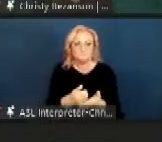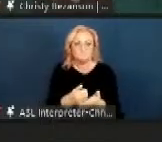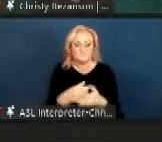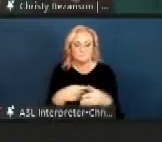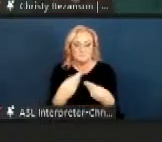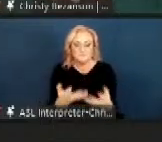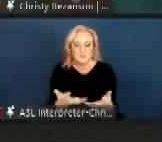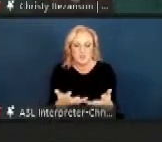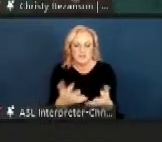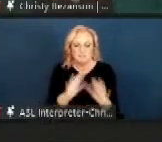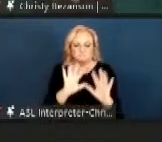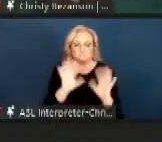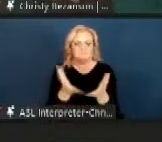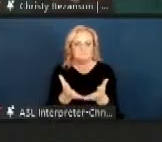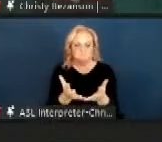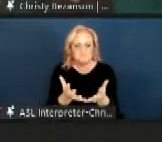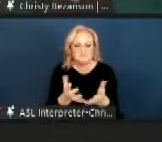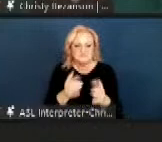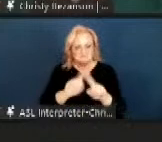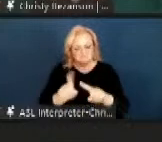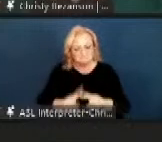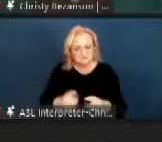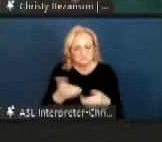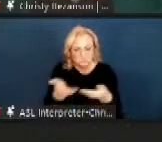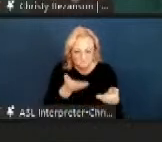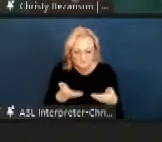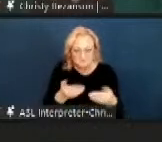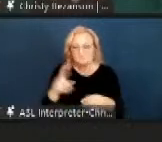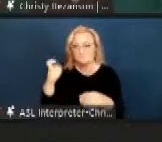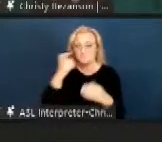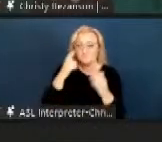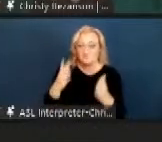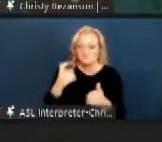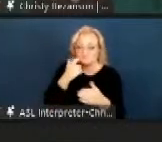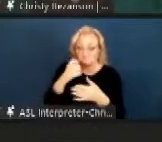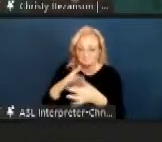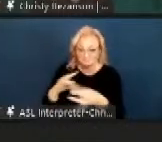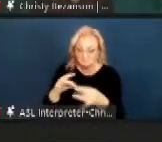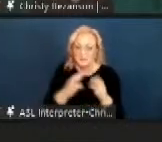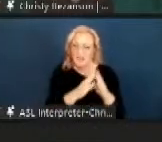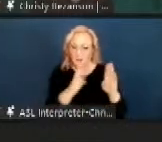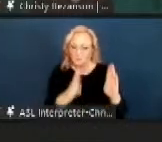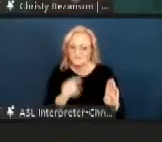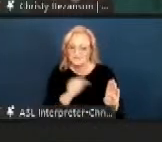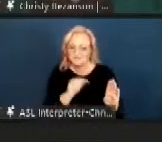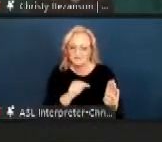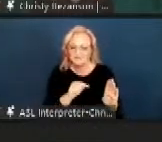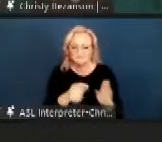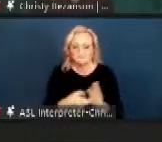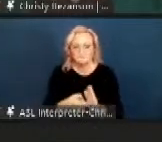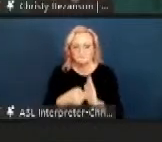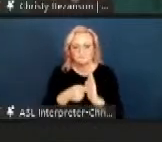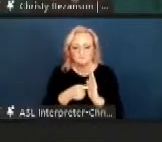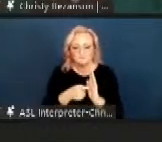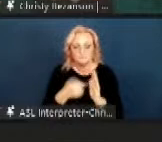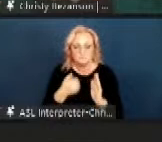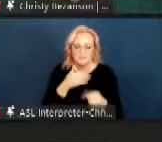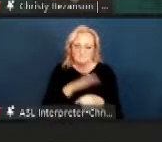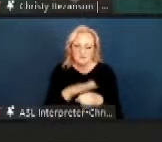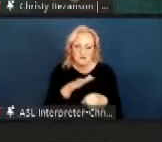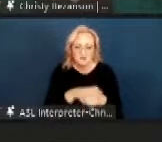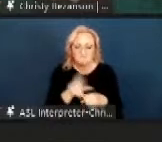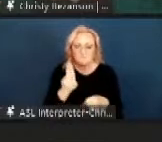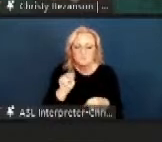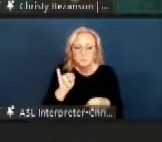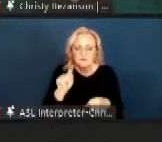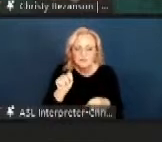services. So as the governor said, housing for sure requires that we've got enough units. We've got to have